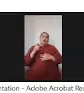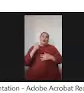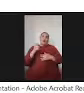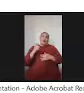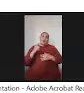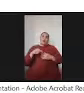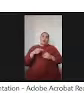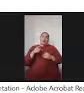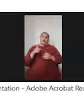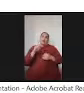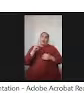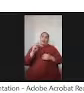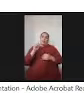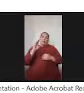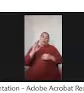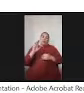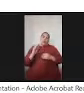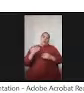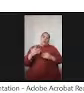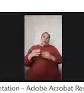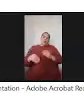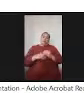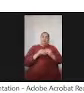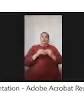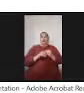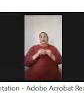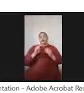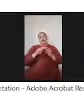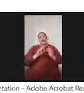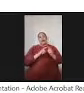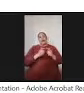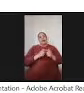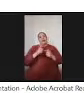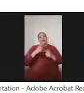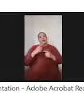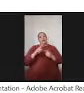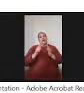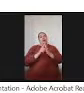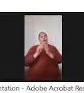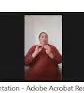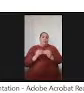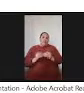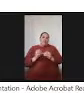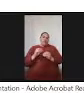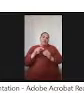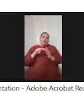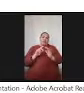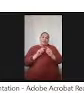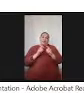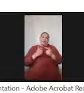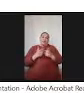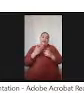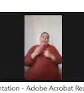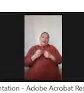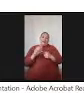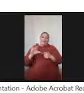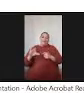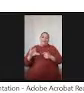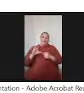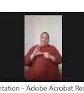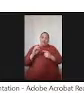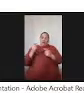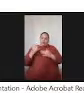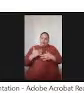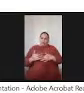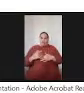which the 1 million will be added to standing committee, that is specifically earmarked for lawmaking. So the standing committees does get the standard budget, which is obviously